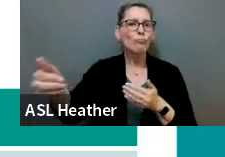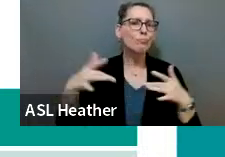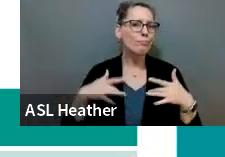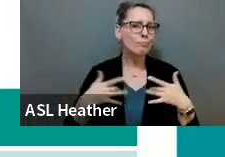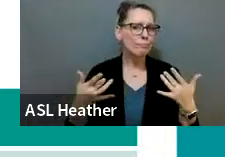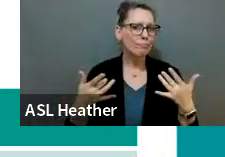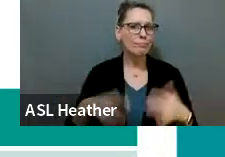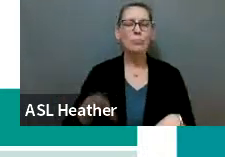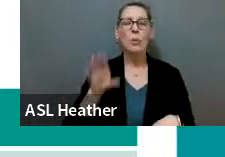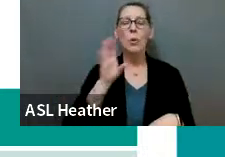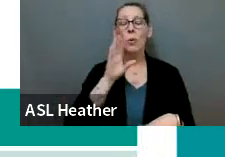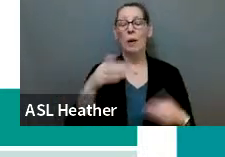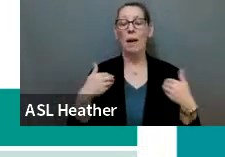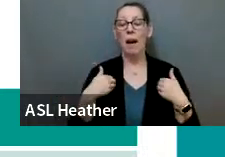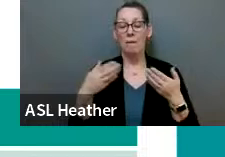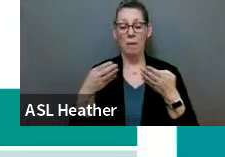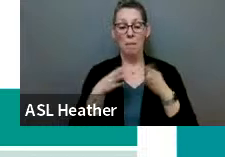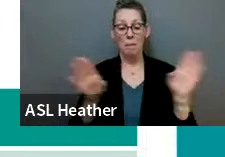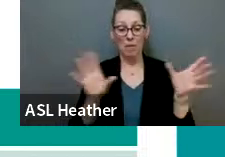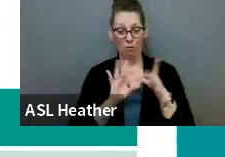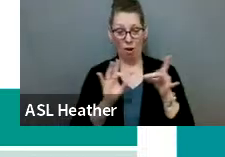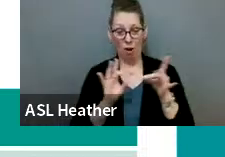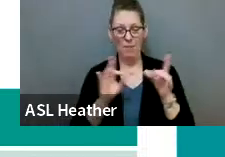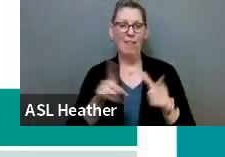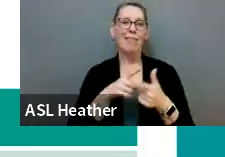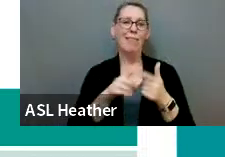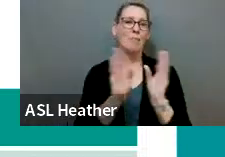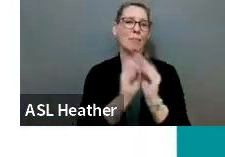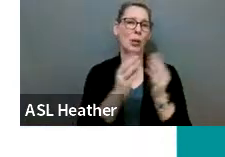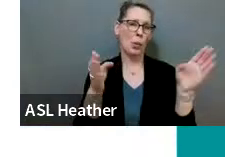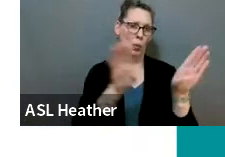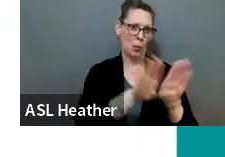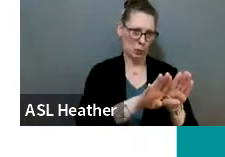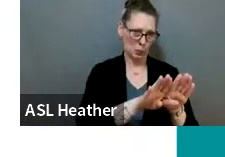receive public comment, and then we'll close the meeting. Next slide.